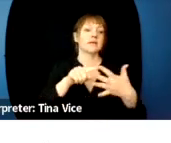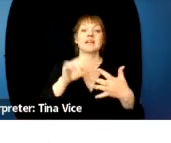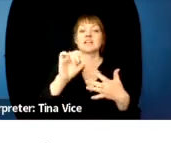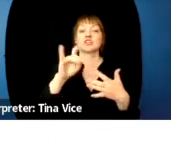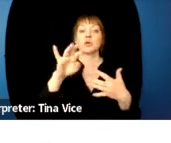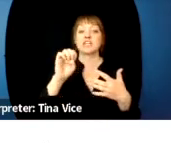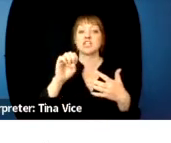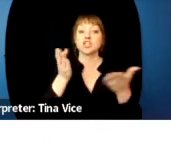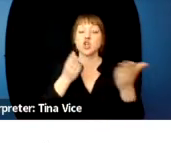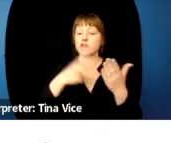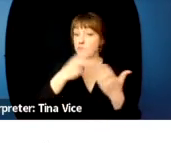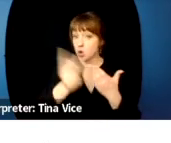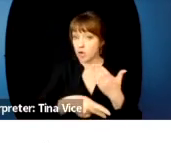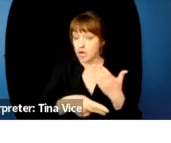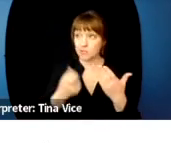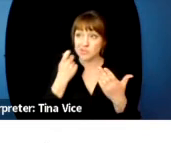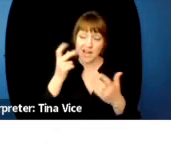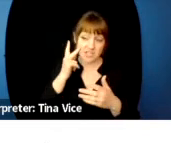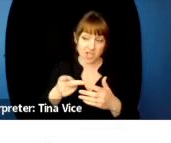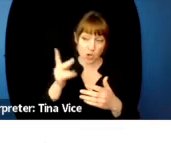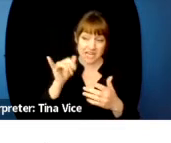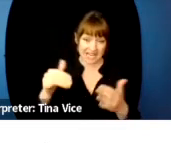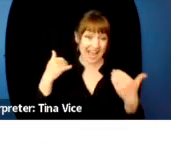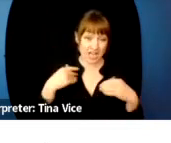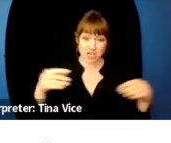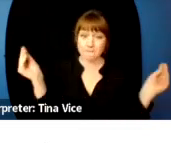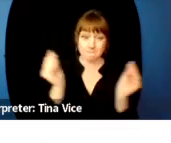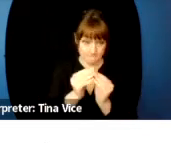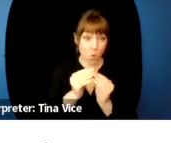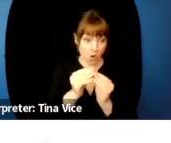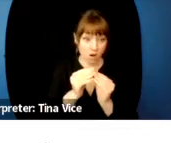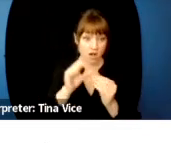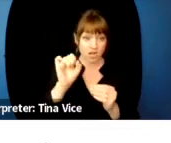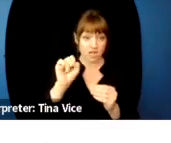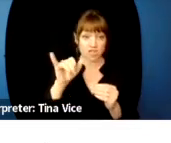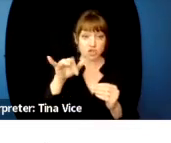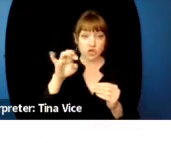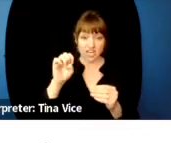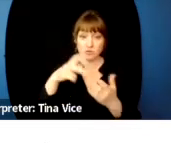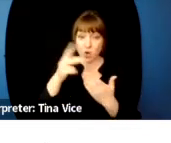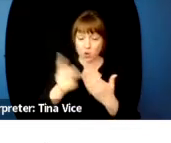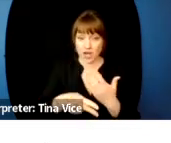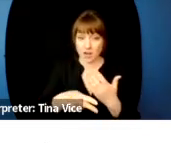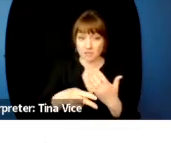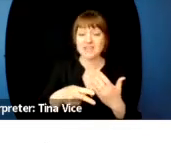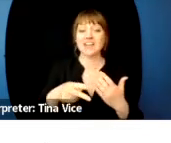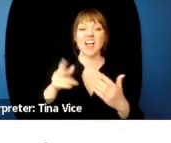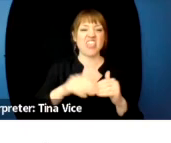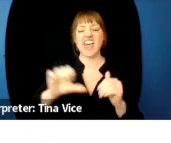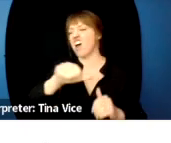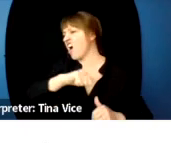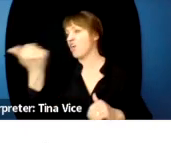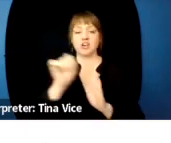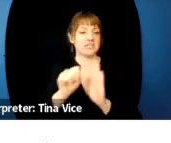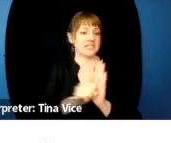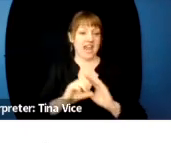programs. Last I checked, Kentucky had more syringe service programs than any state in the nation, which is like the first time we've ever been good, #1 in